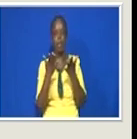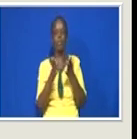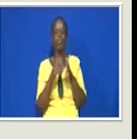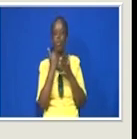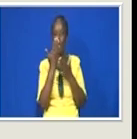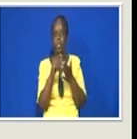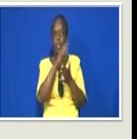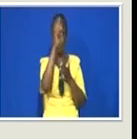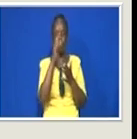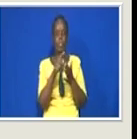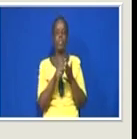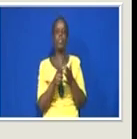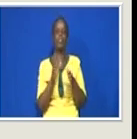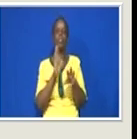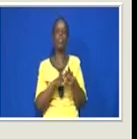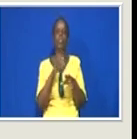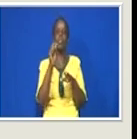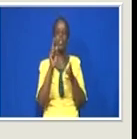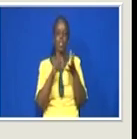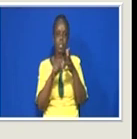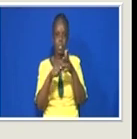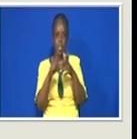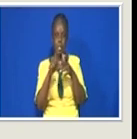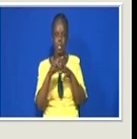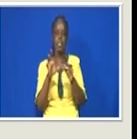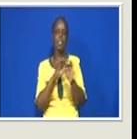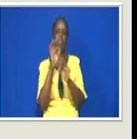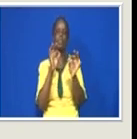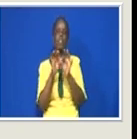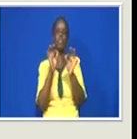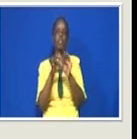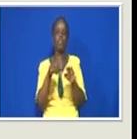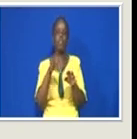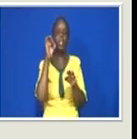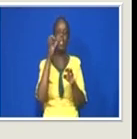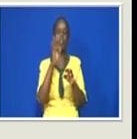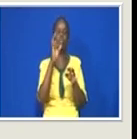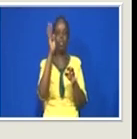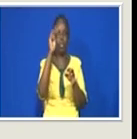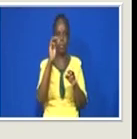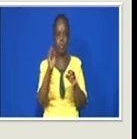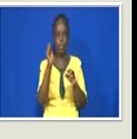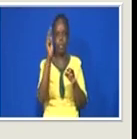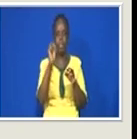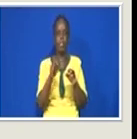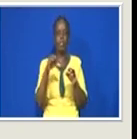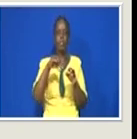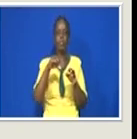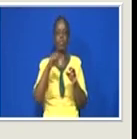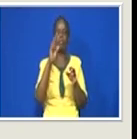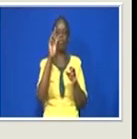answer question on statistic, and in particular that finding of mean, quartile